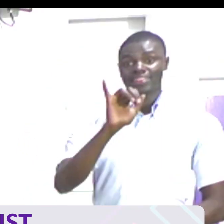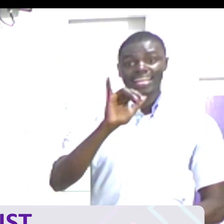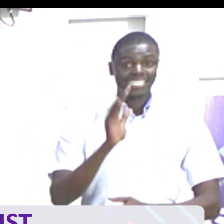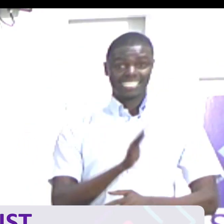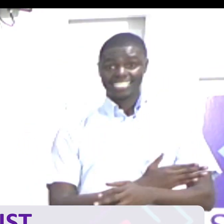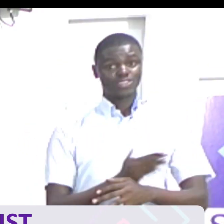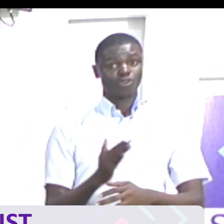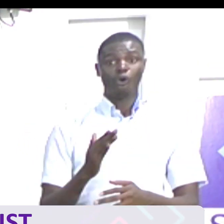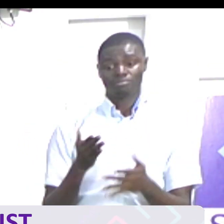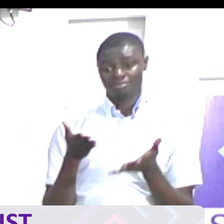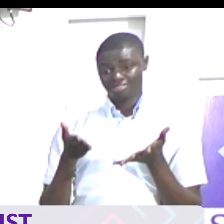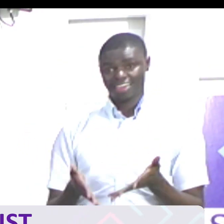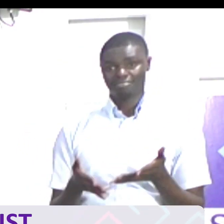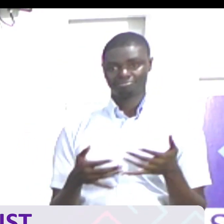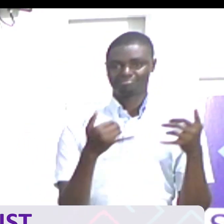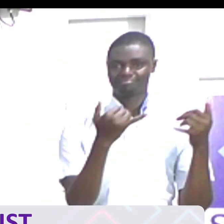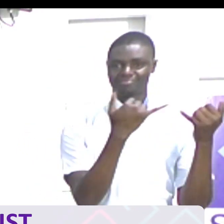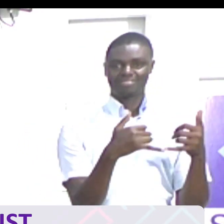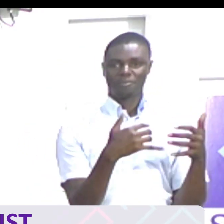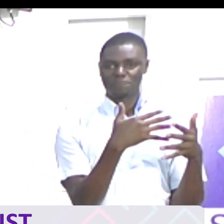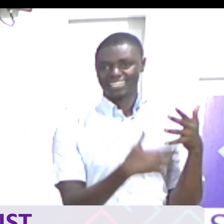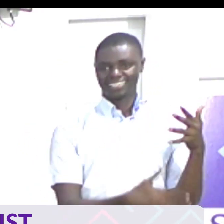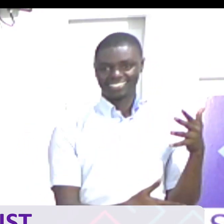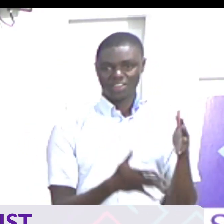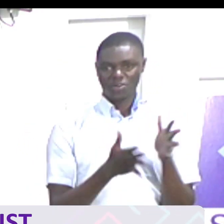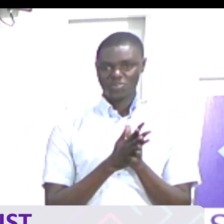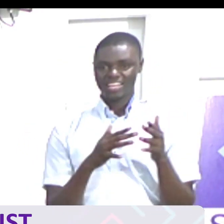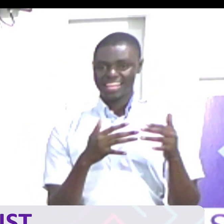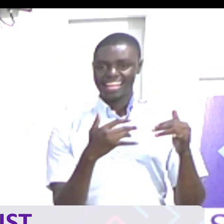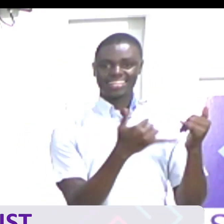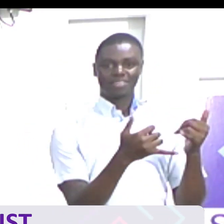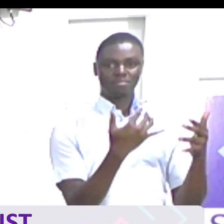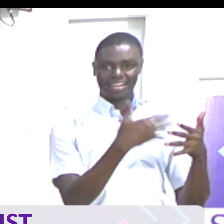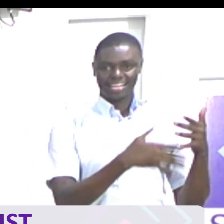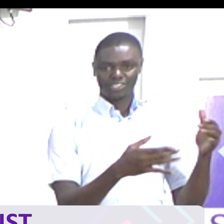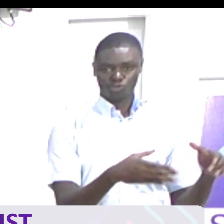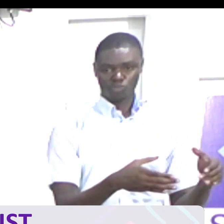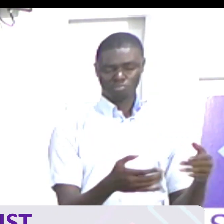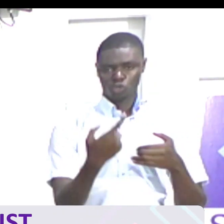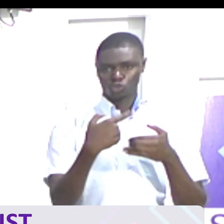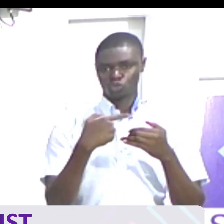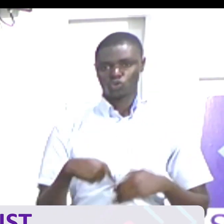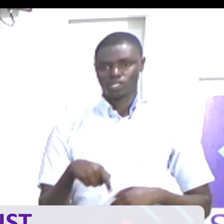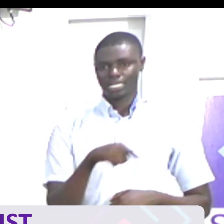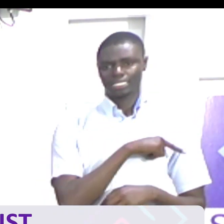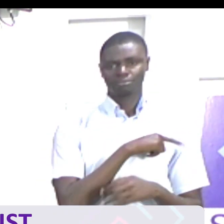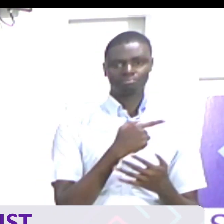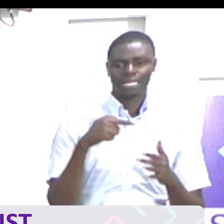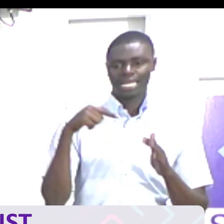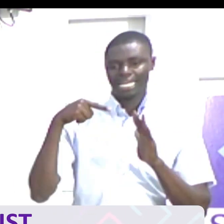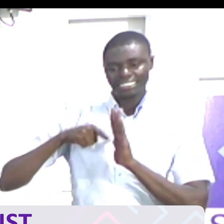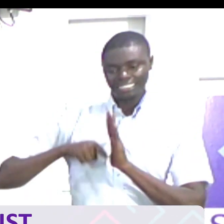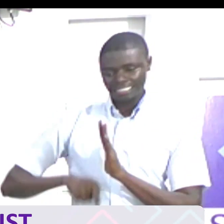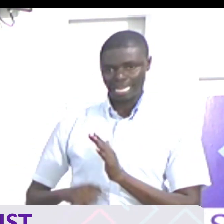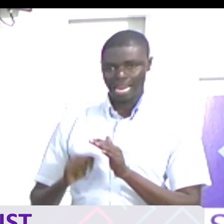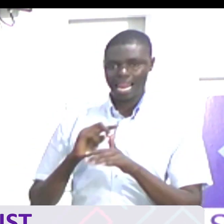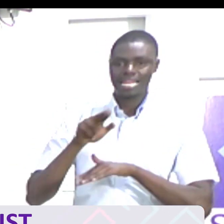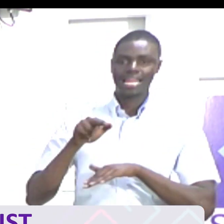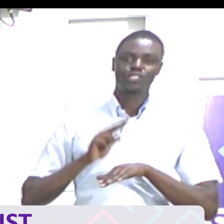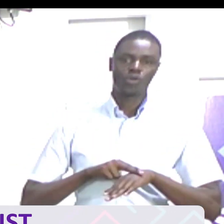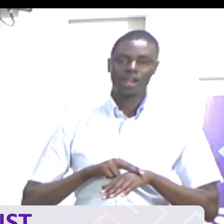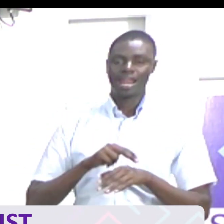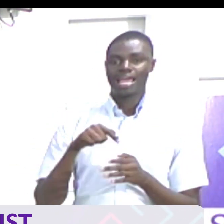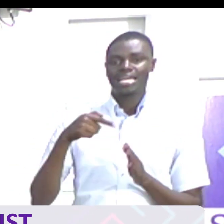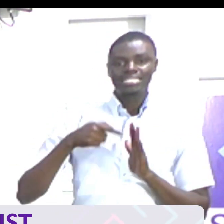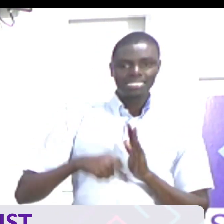kama Kenya the playlist cut of the playlist gang. In case you join us tonight we're talking about Drill Nation. We don't represent Drill Nation tonight,